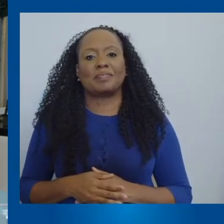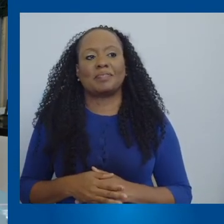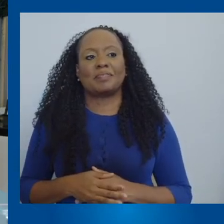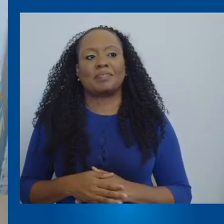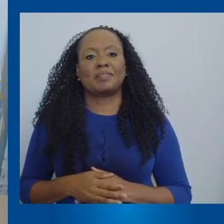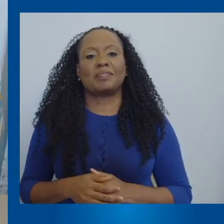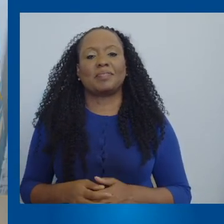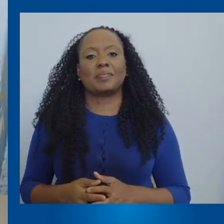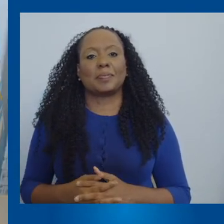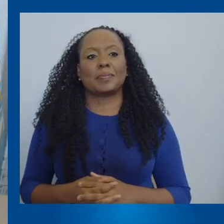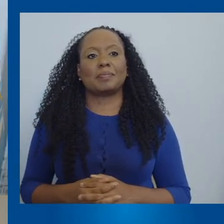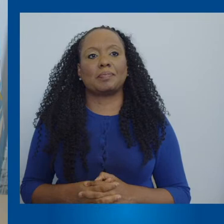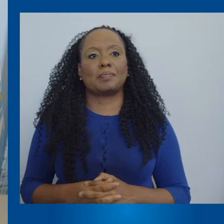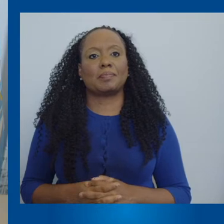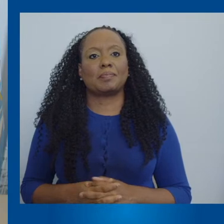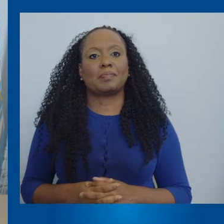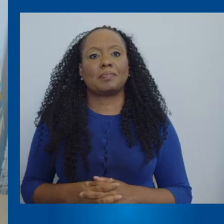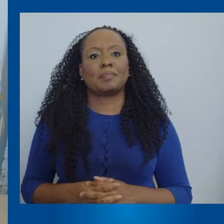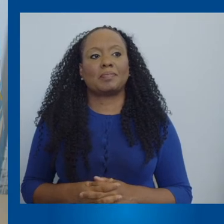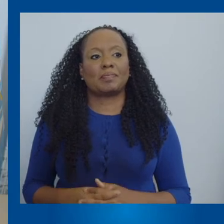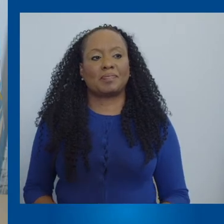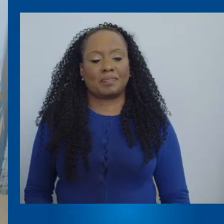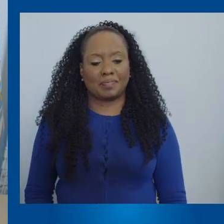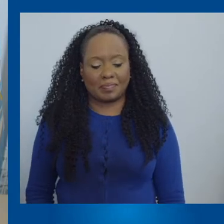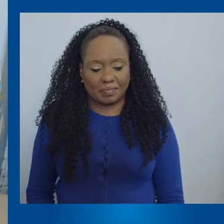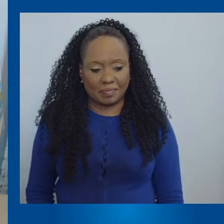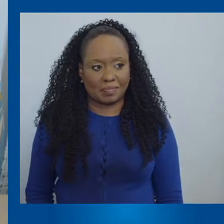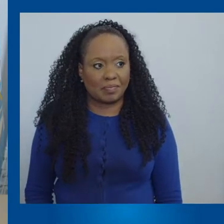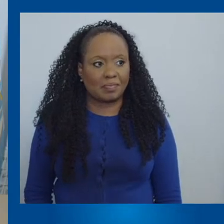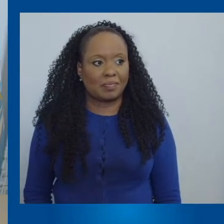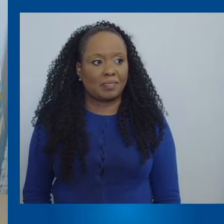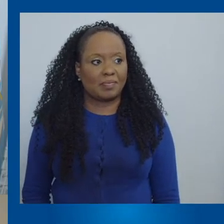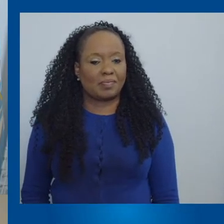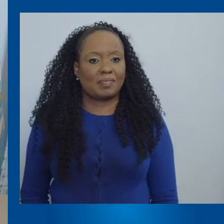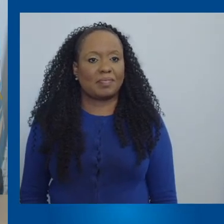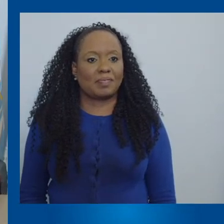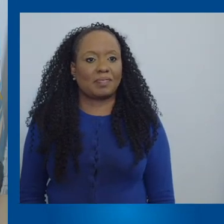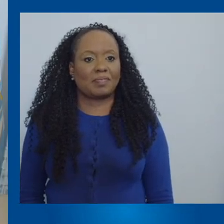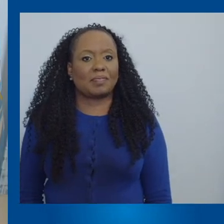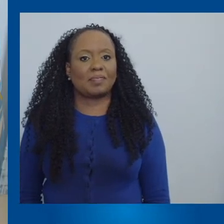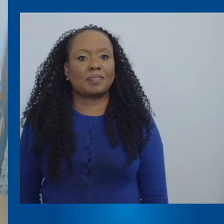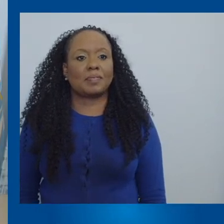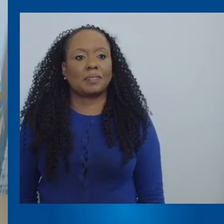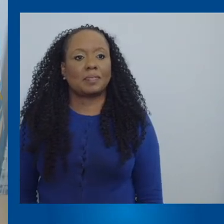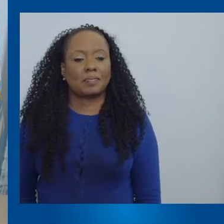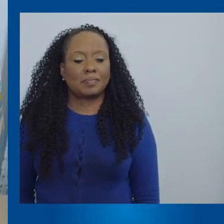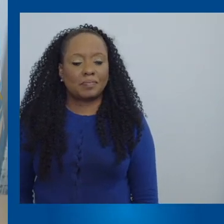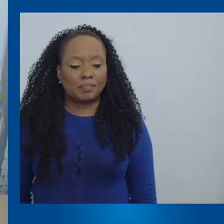want to thank you, Inga, for choosing Barbados to launch this. Oh, it's a pleasure. Thank you. Thank you.